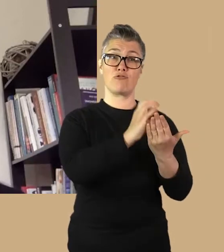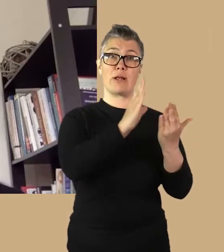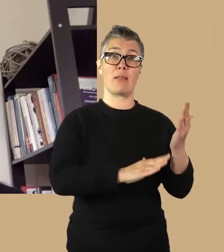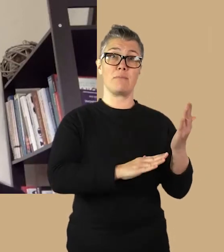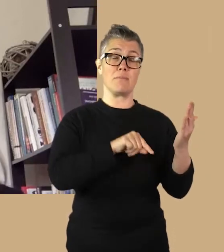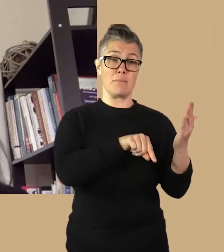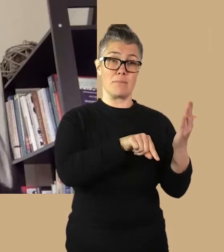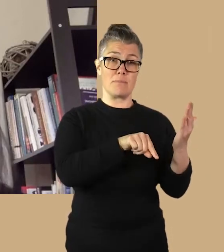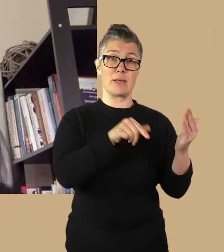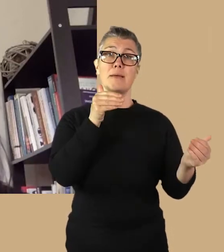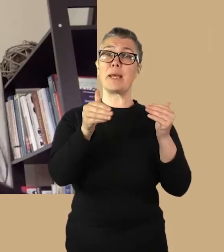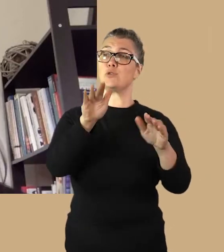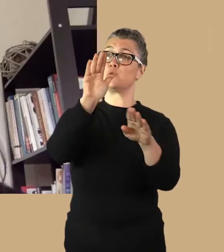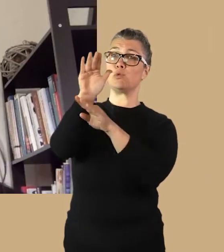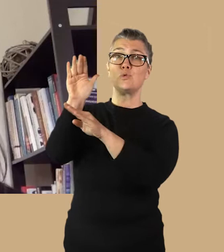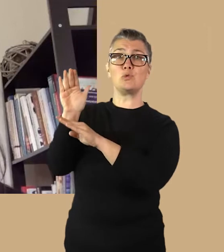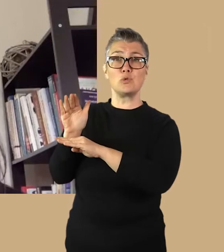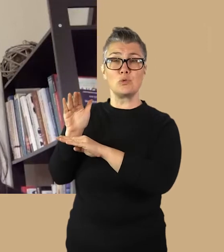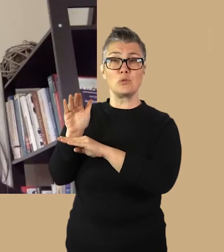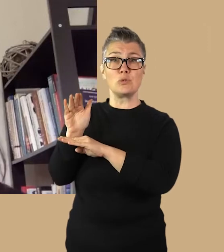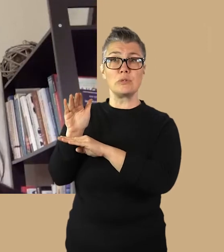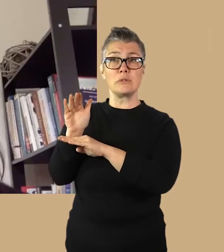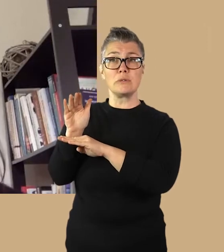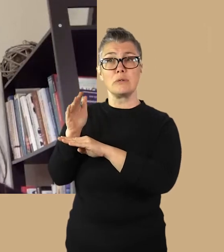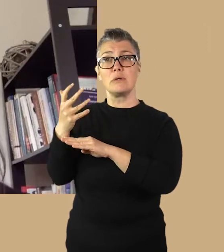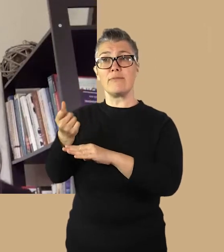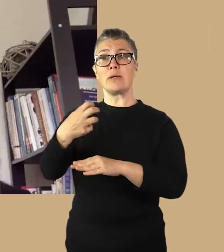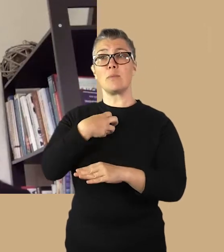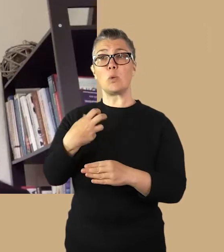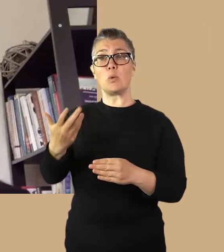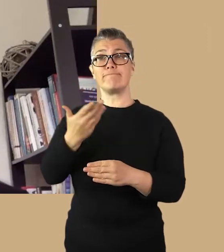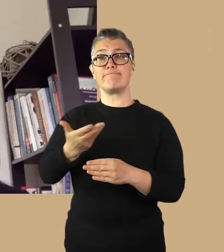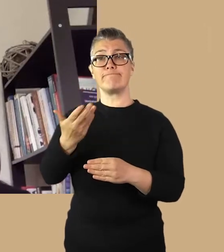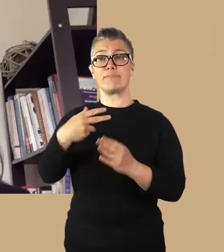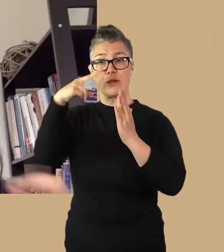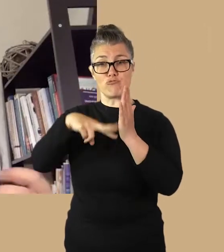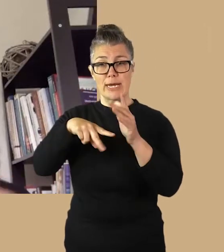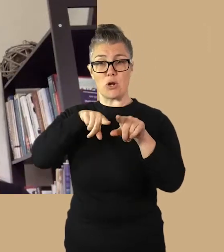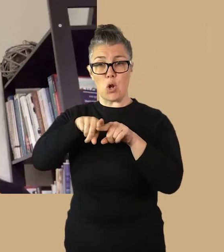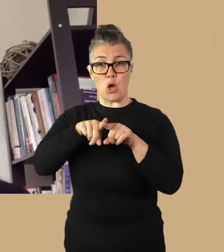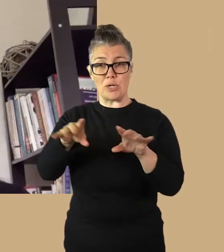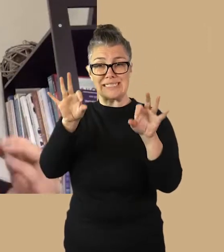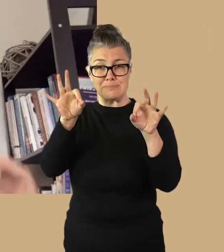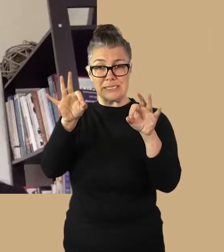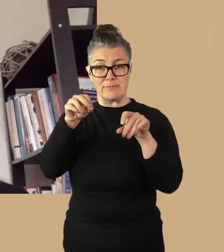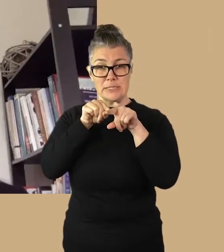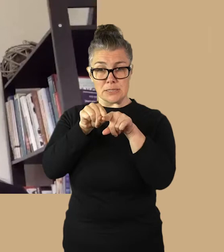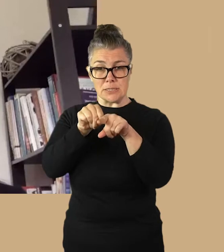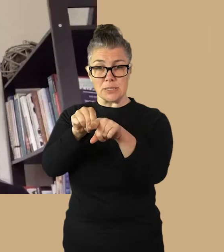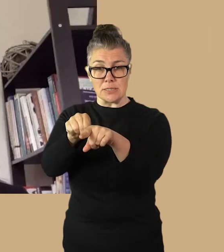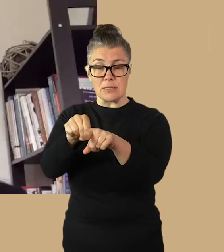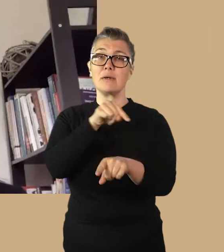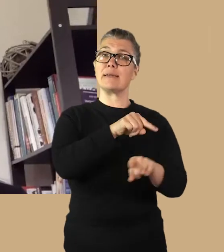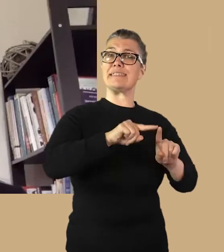in our curriculum, as opposed to the subcontinent having a more so you know, read and learn the exact same